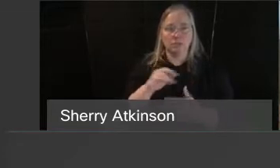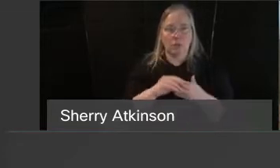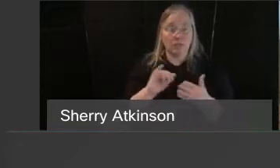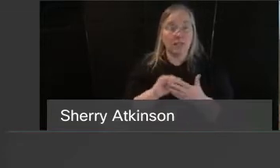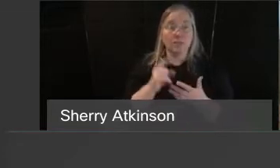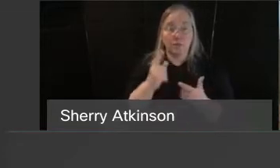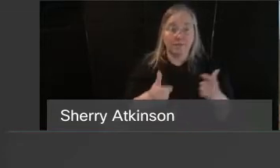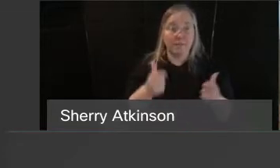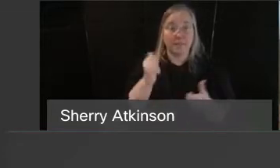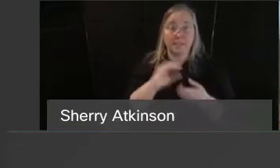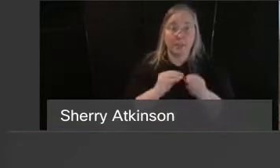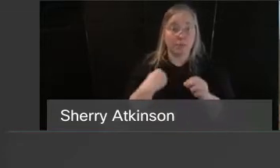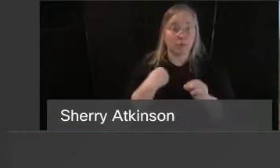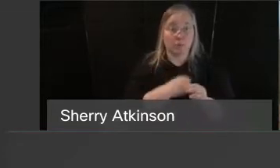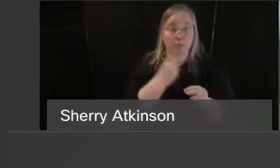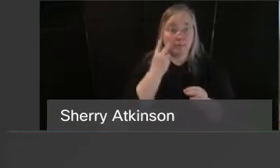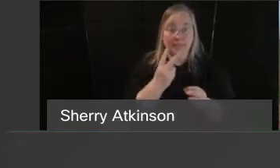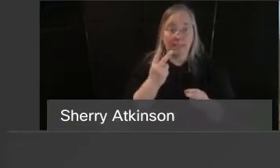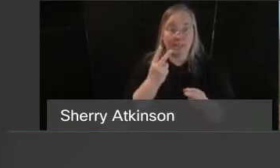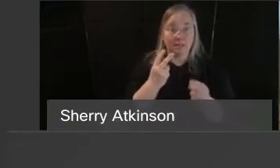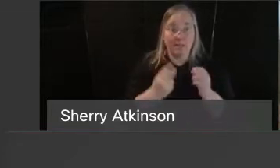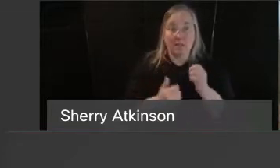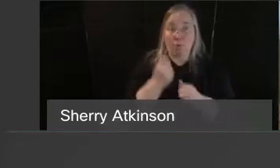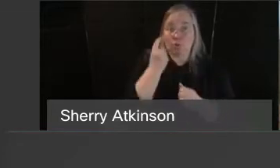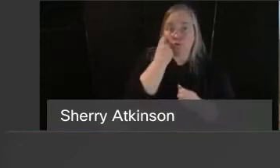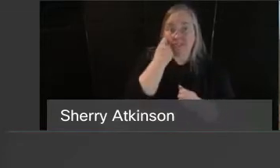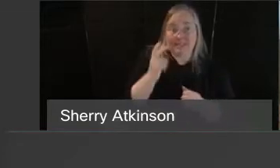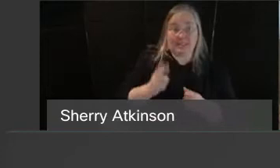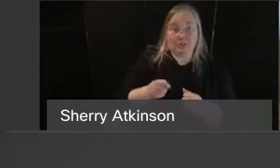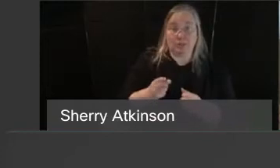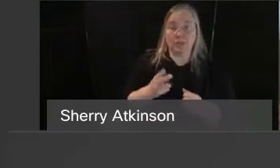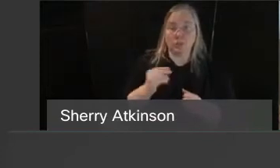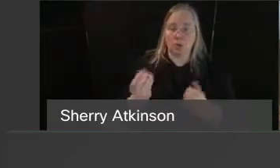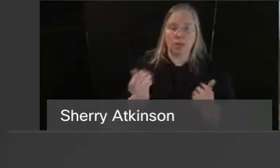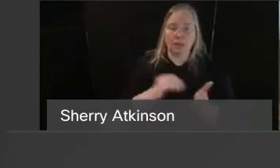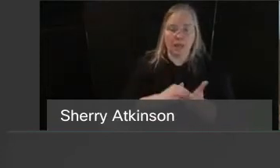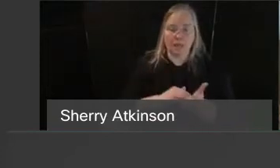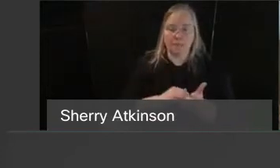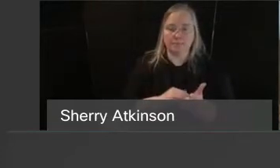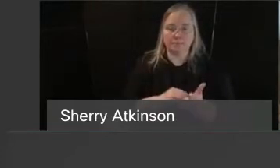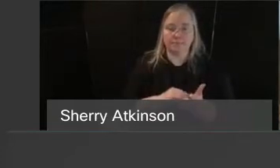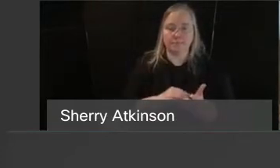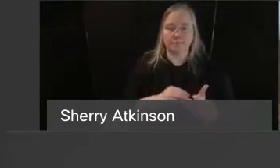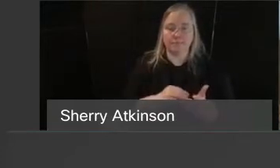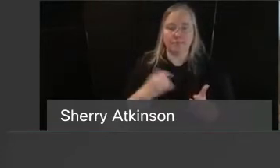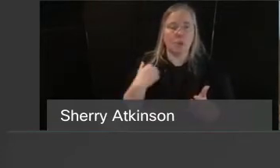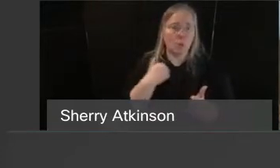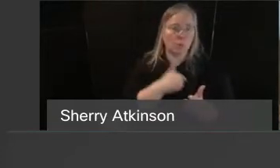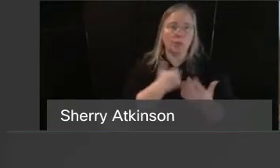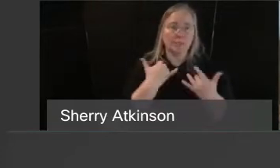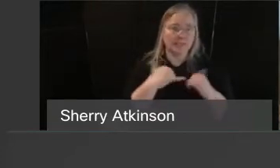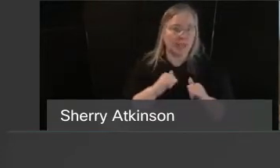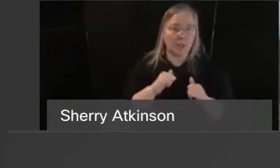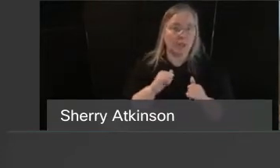most recent history. And again, so we're we're still importing, but we're exporting